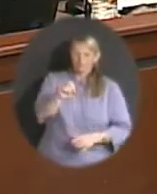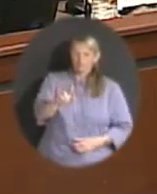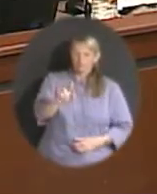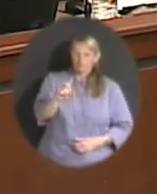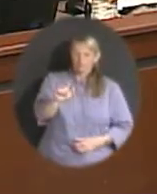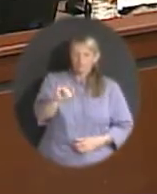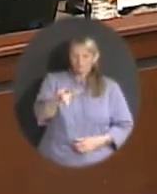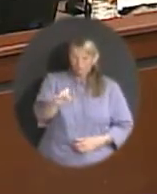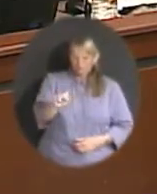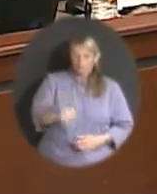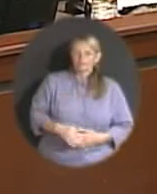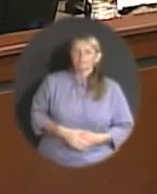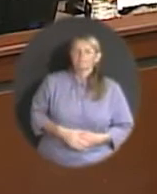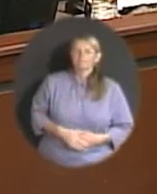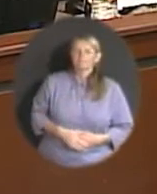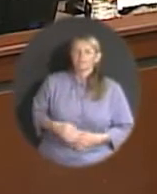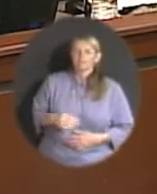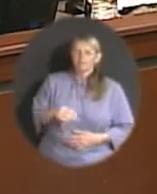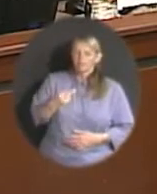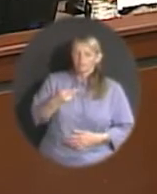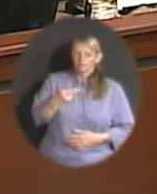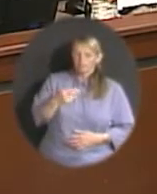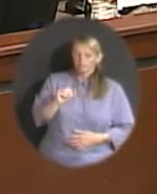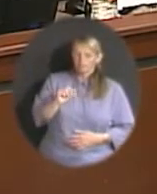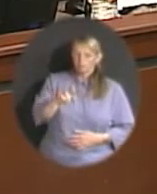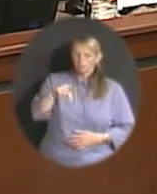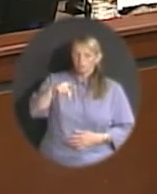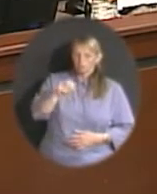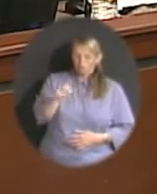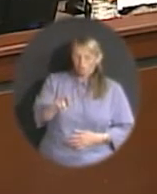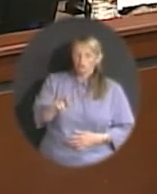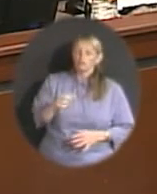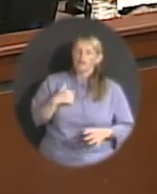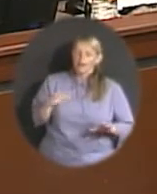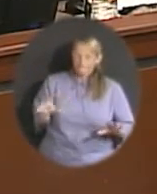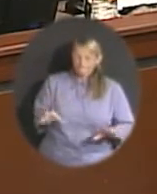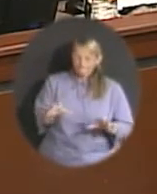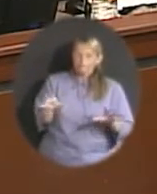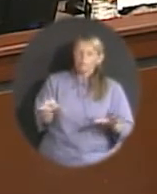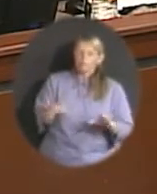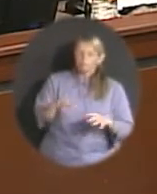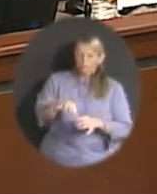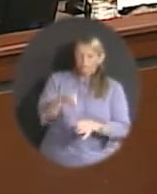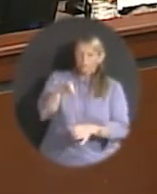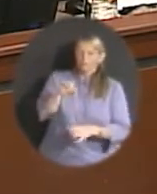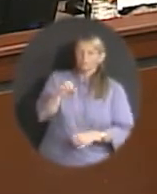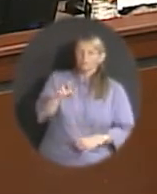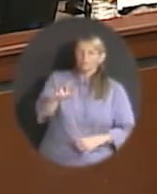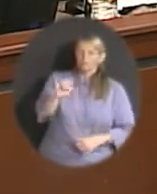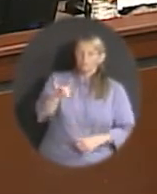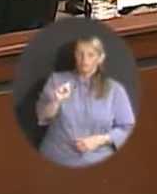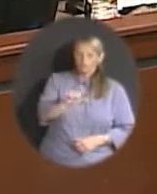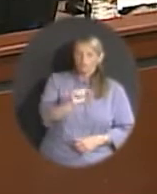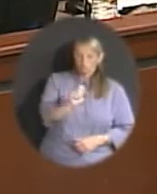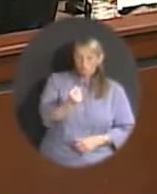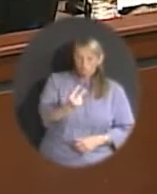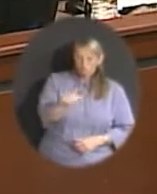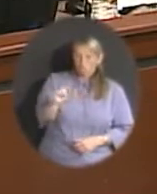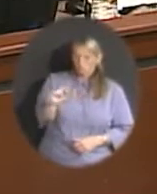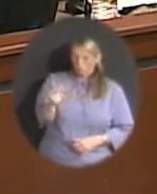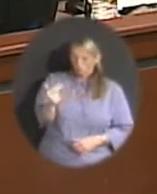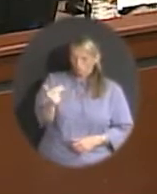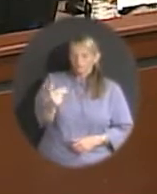to elect Dr. Deborah Daniels to serve as the 2012-2013 Board of Education Vice President. I will second